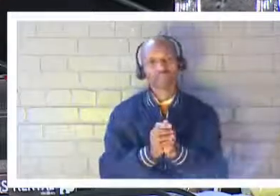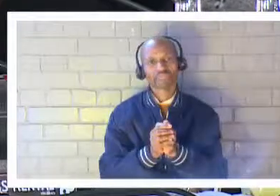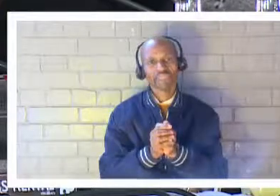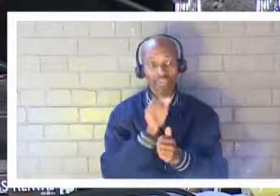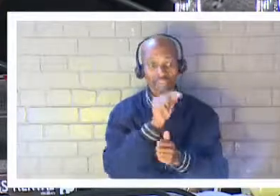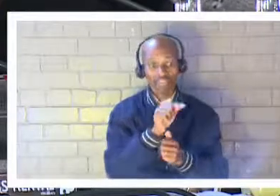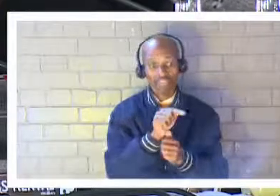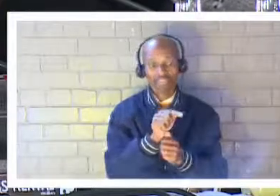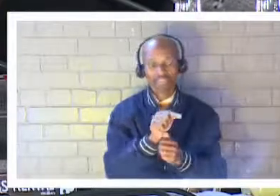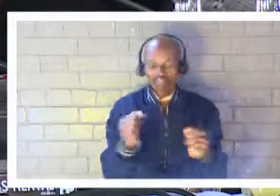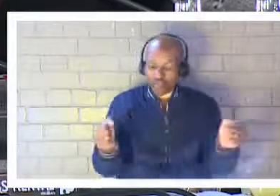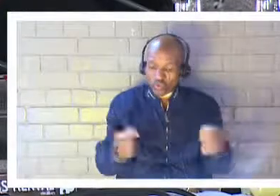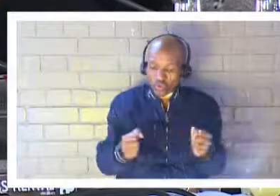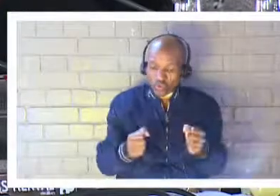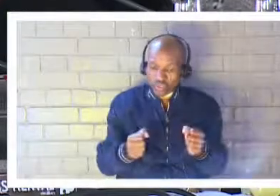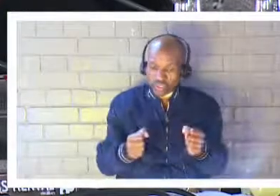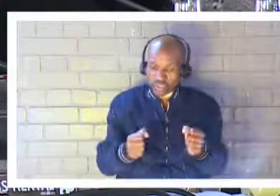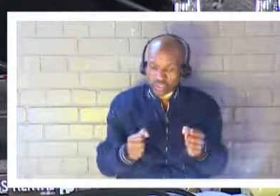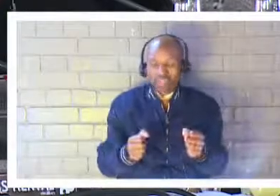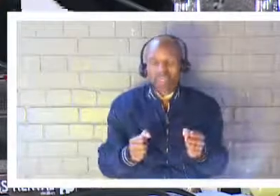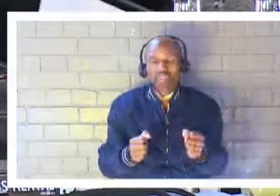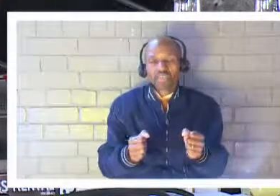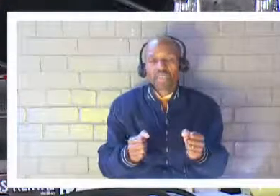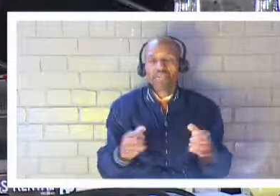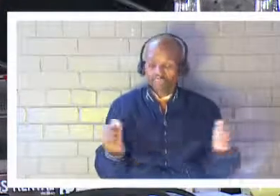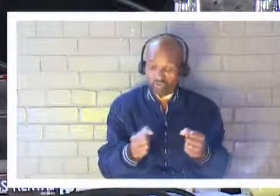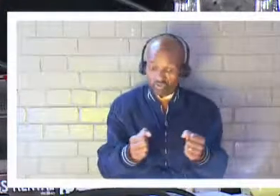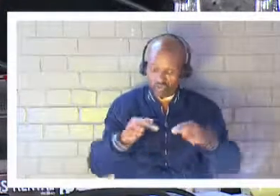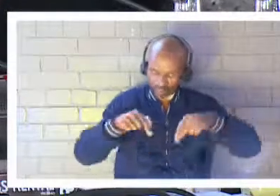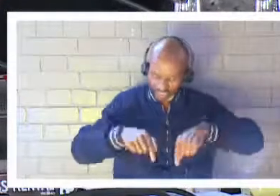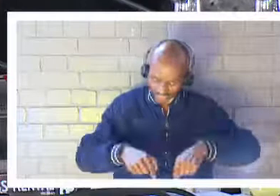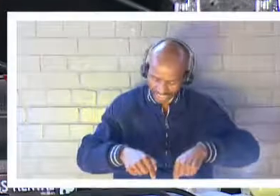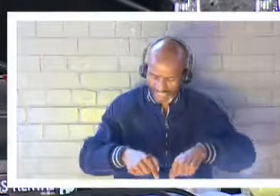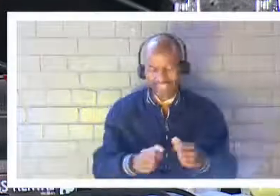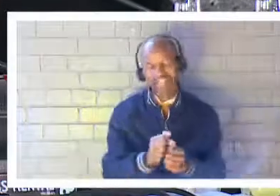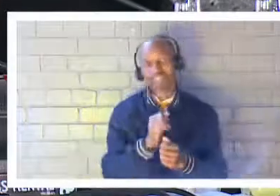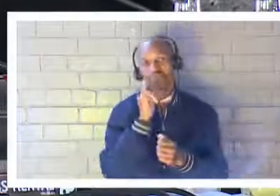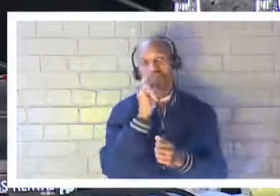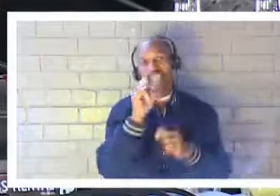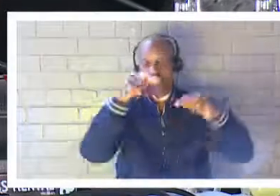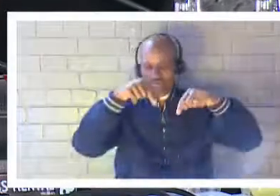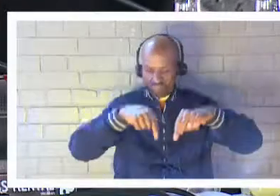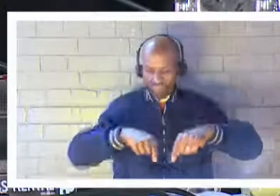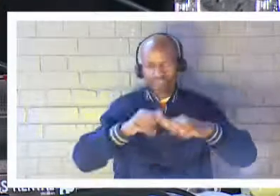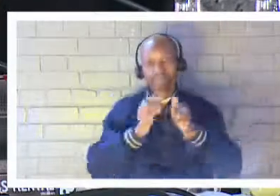in this cold weather. The weather today is very unfriendly,